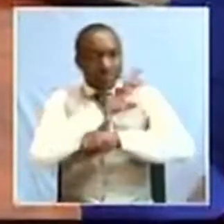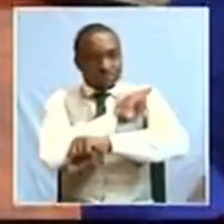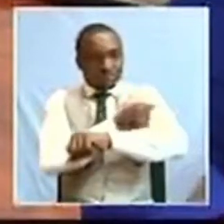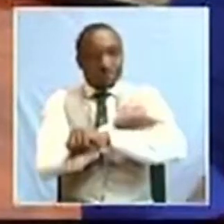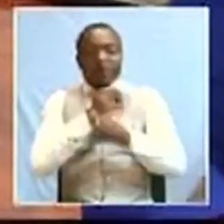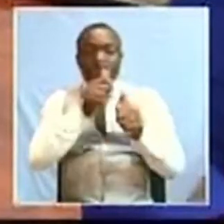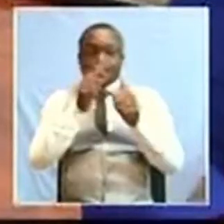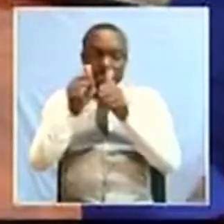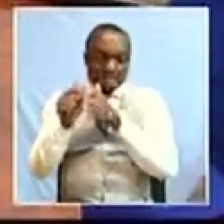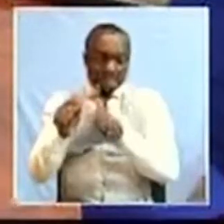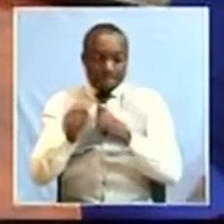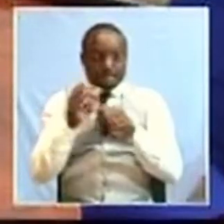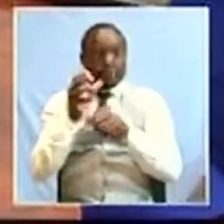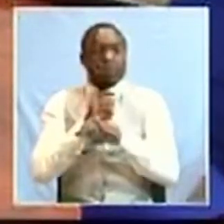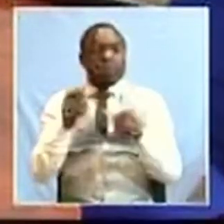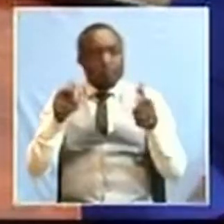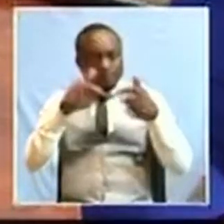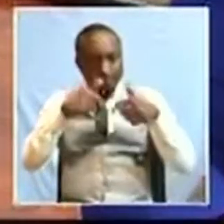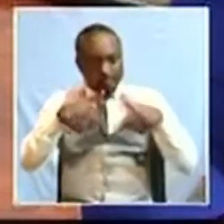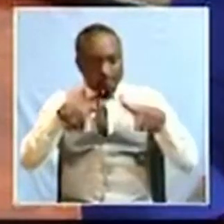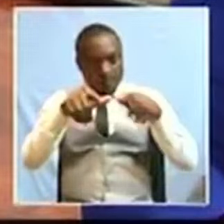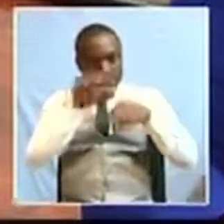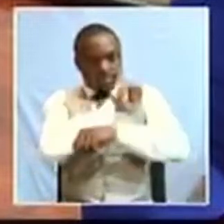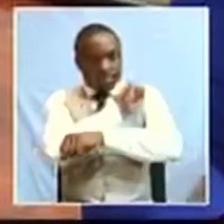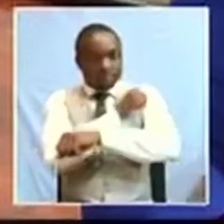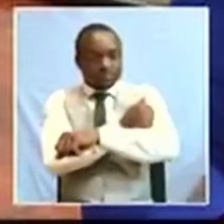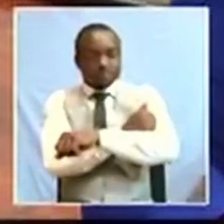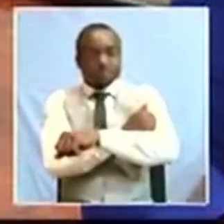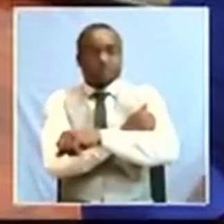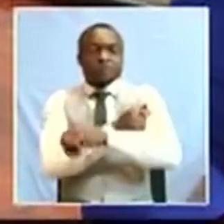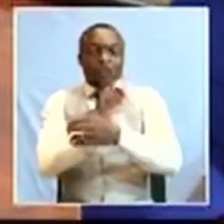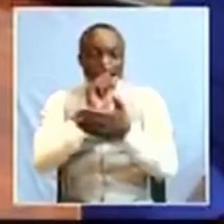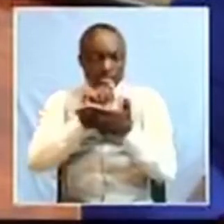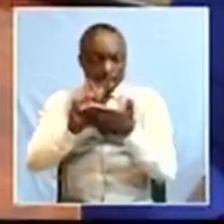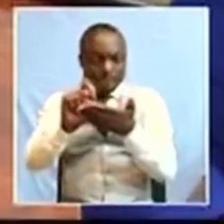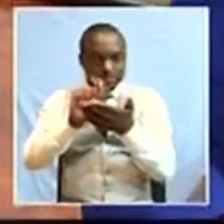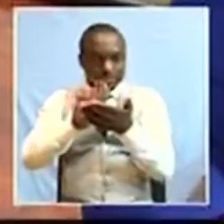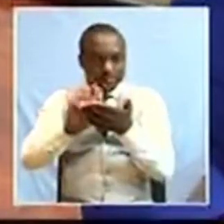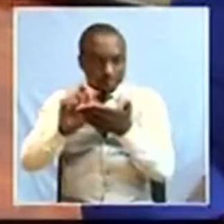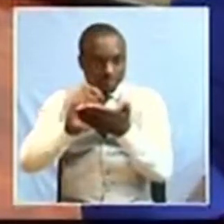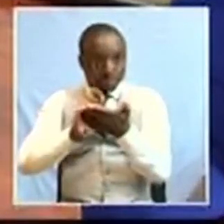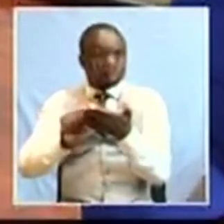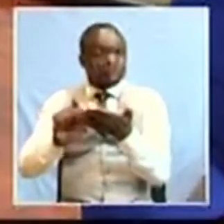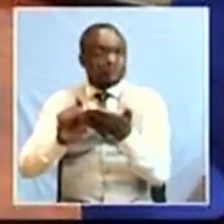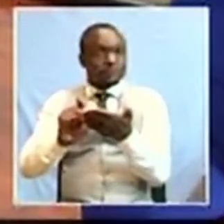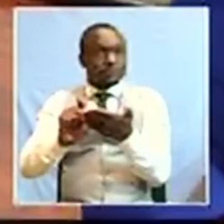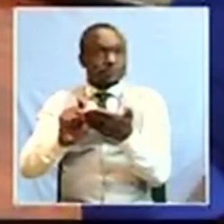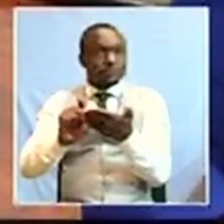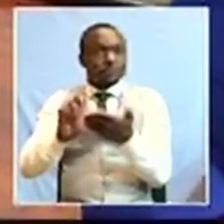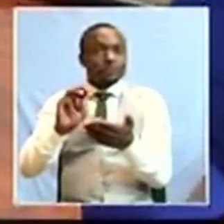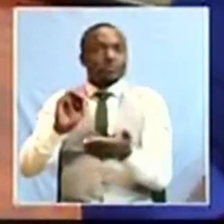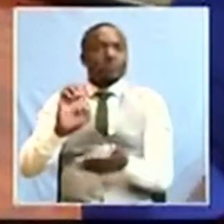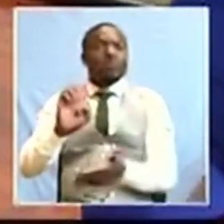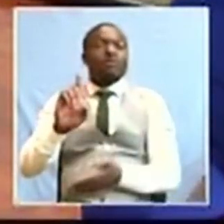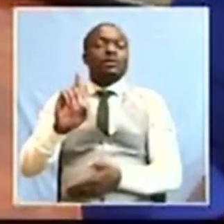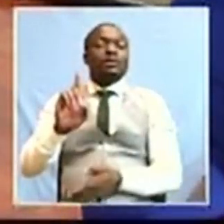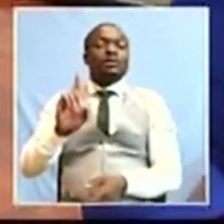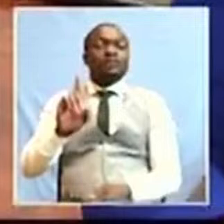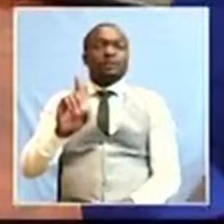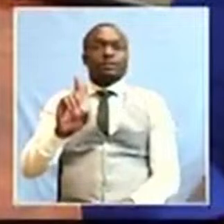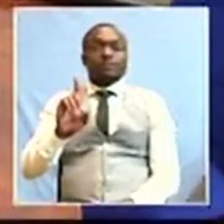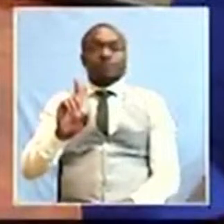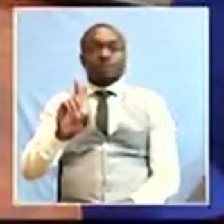taken. The local authority has since written to MONZE Land